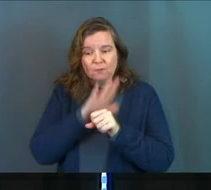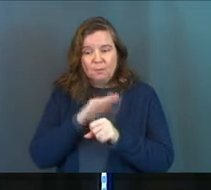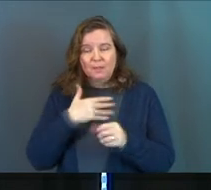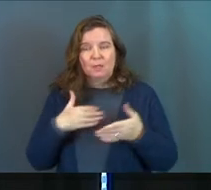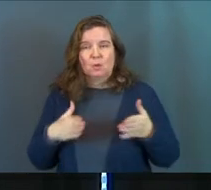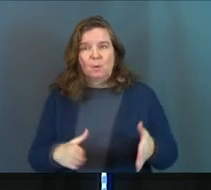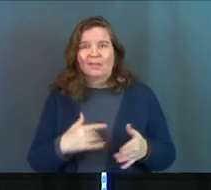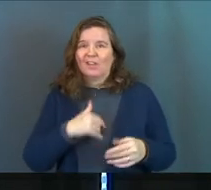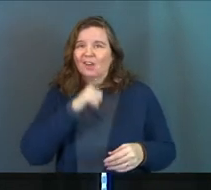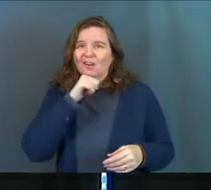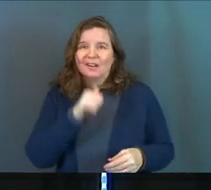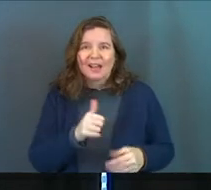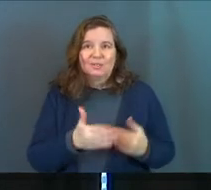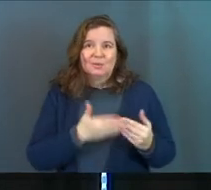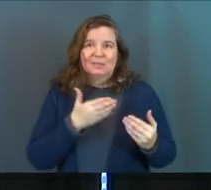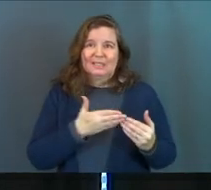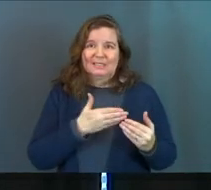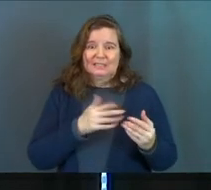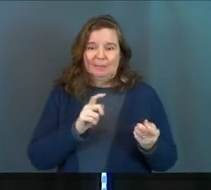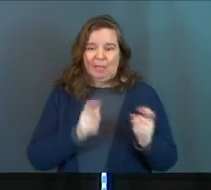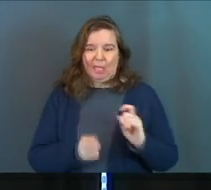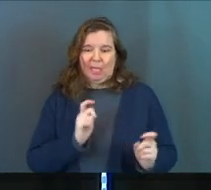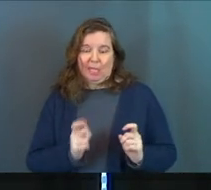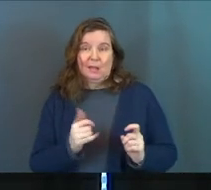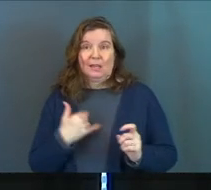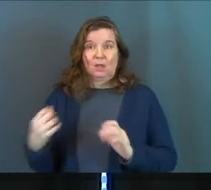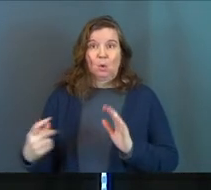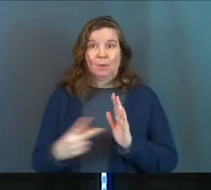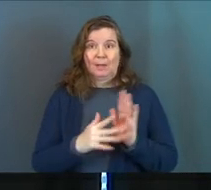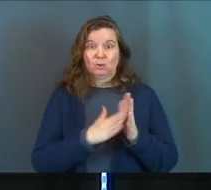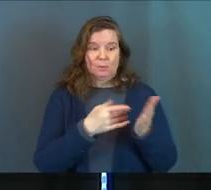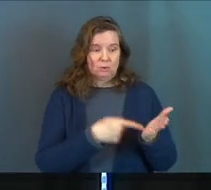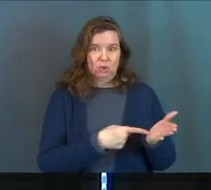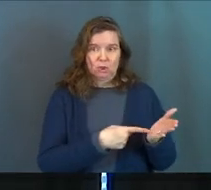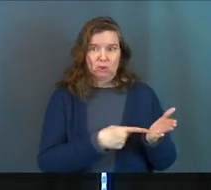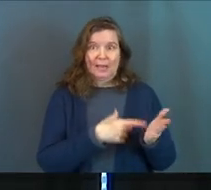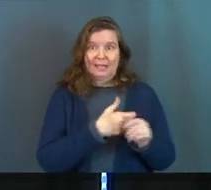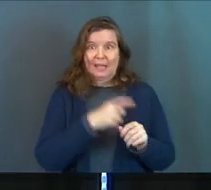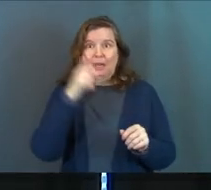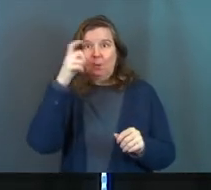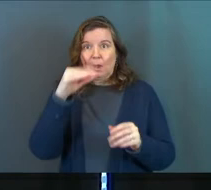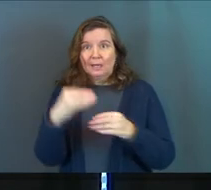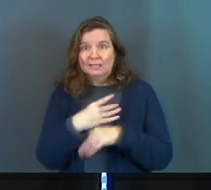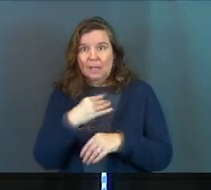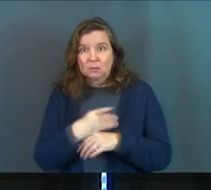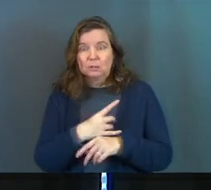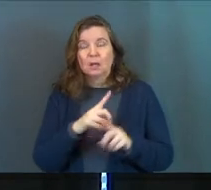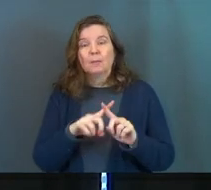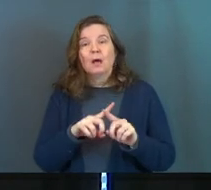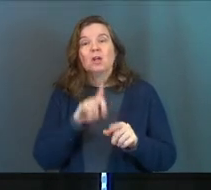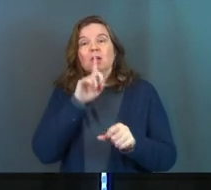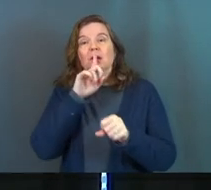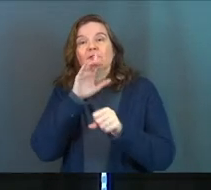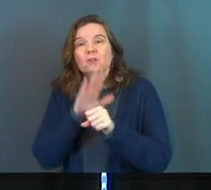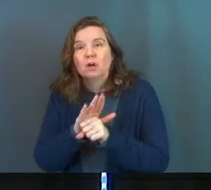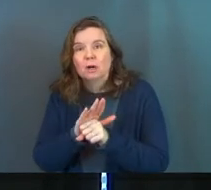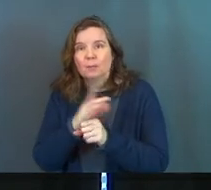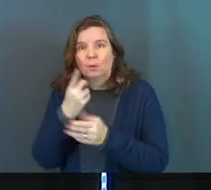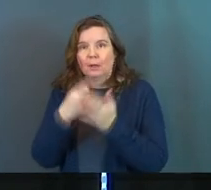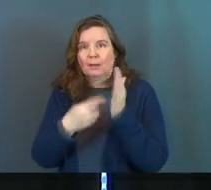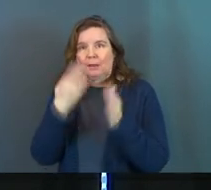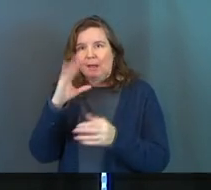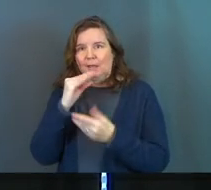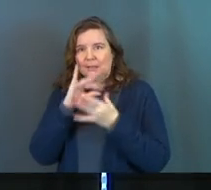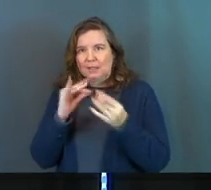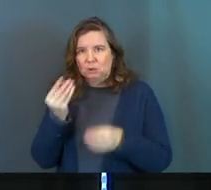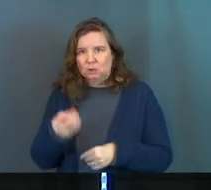it in these ways that aren't so easy to be manipulated, like going back to Scripture and getting wise counsel. But confirm the things that God tells you.